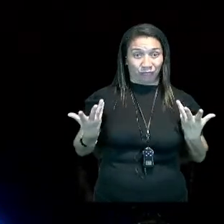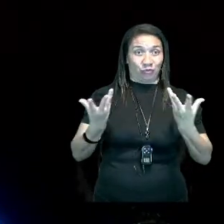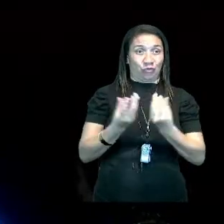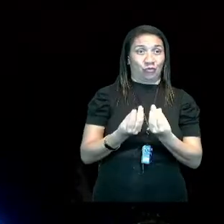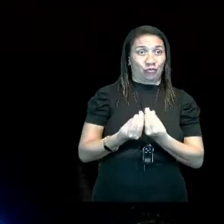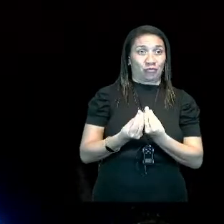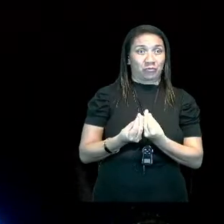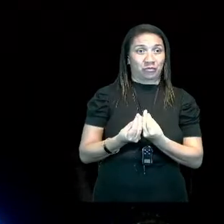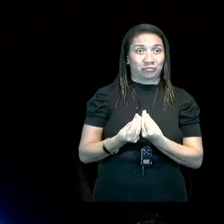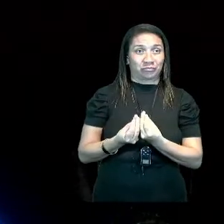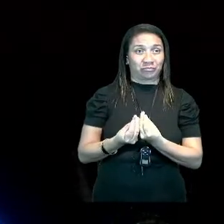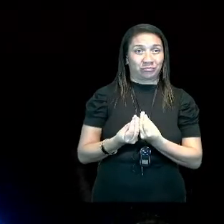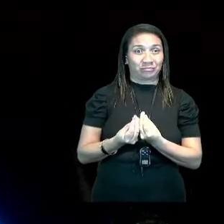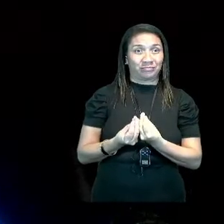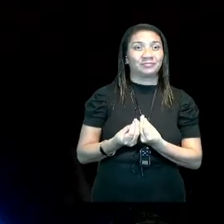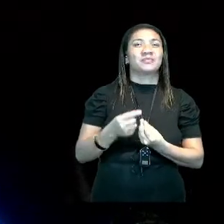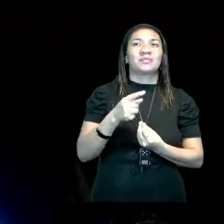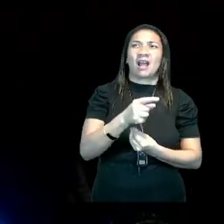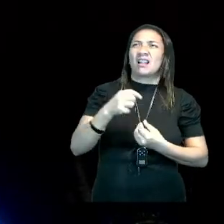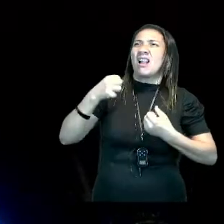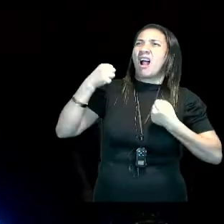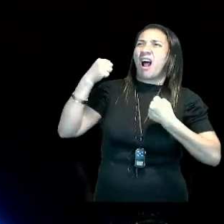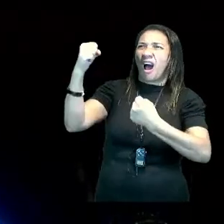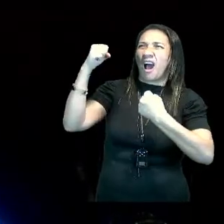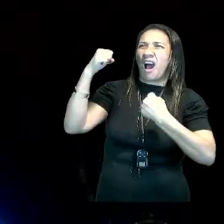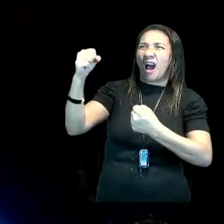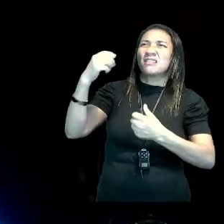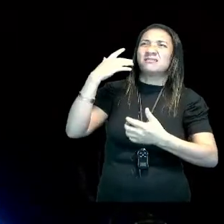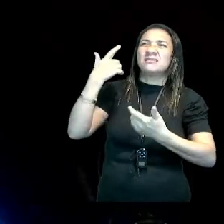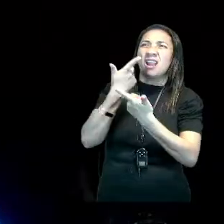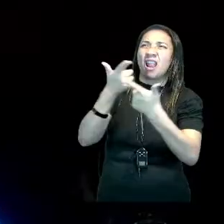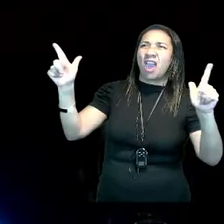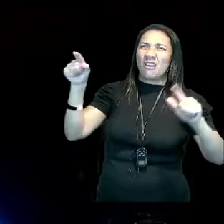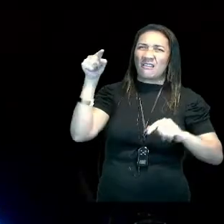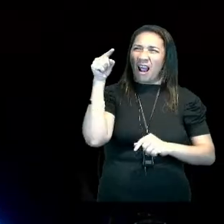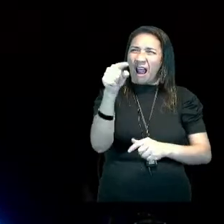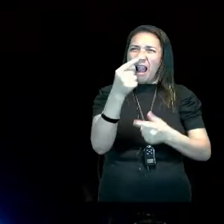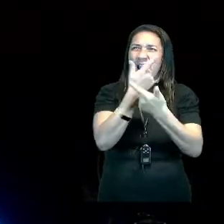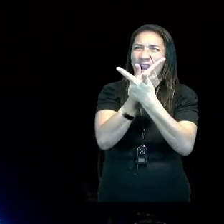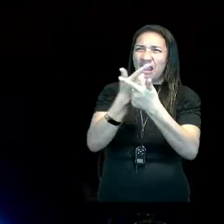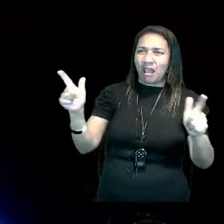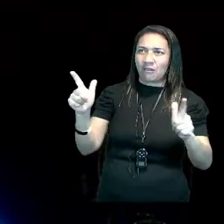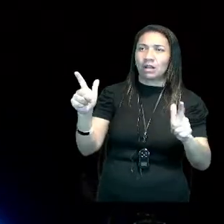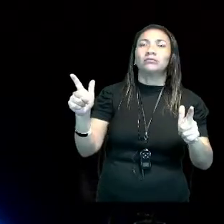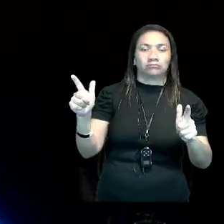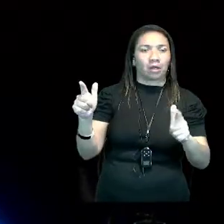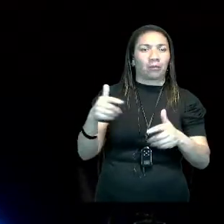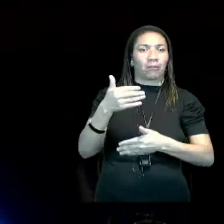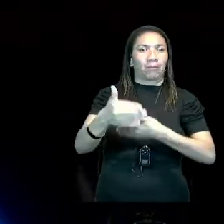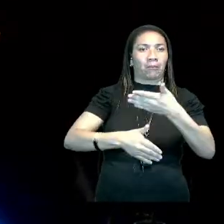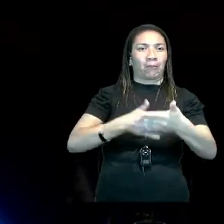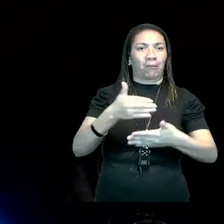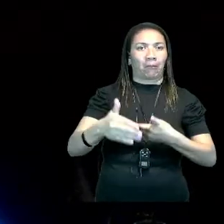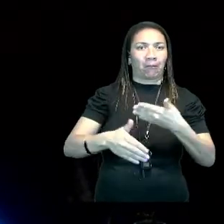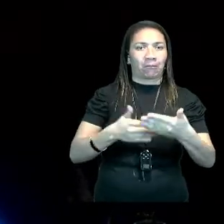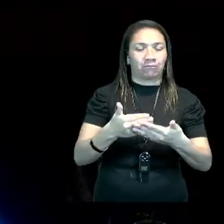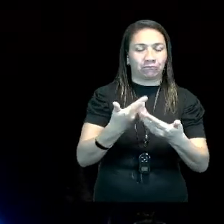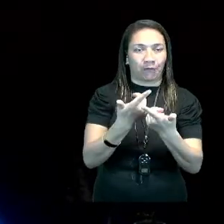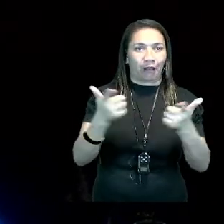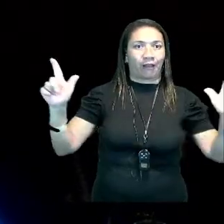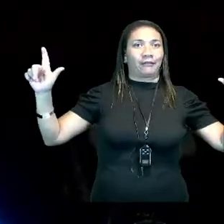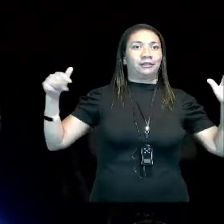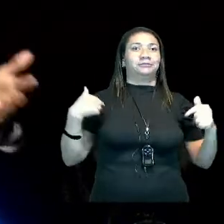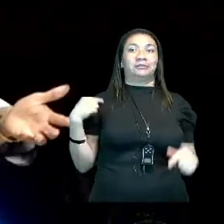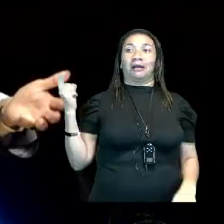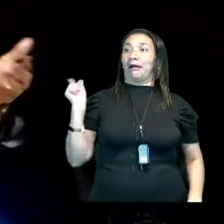my freedom. And I think that that is why I have been permitted to live so long, over